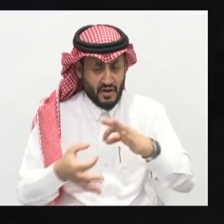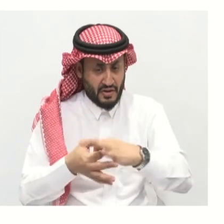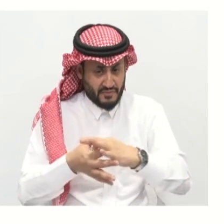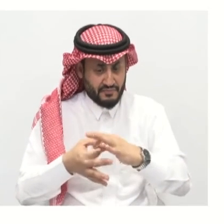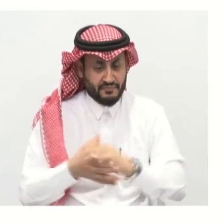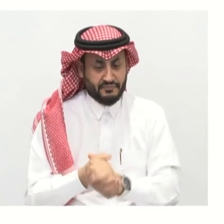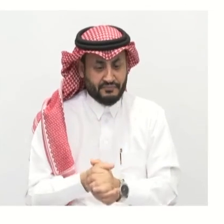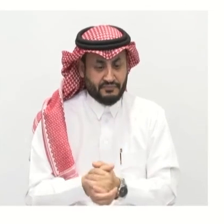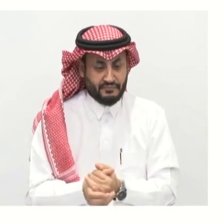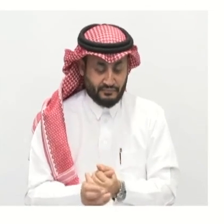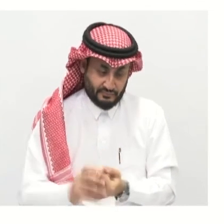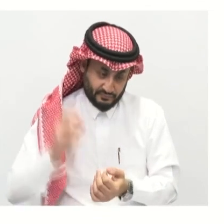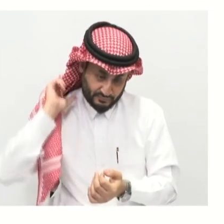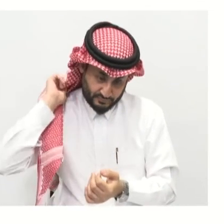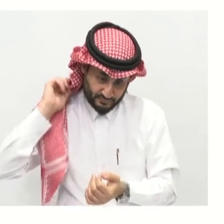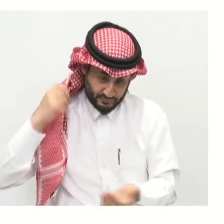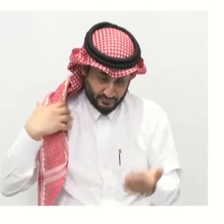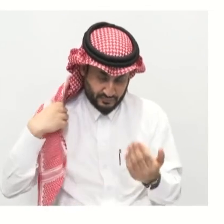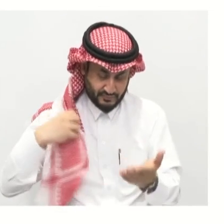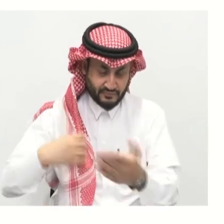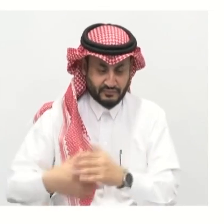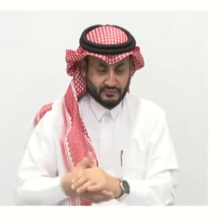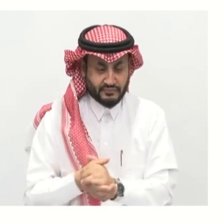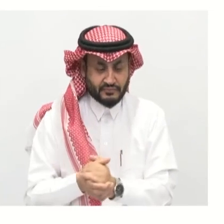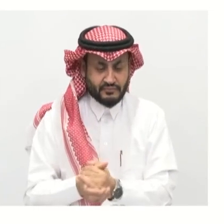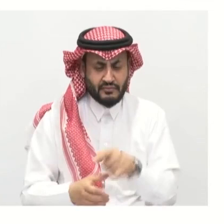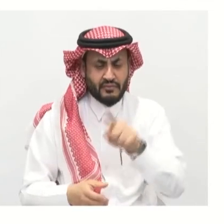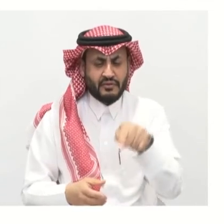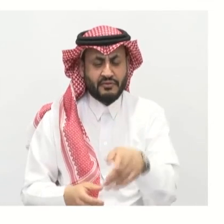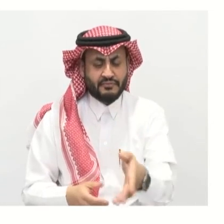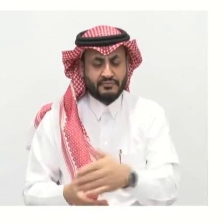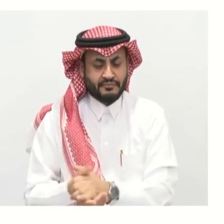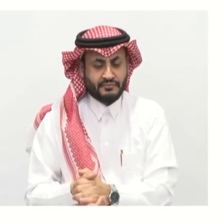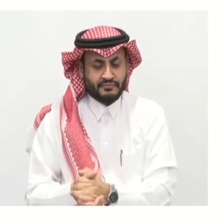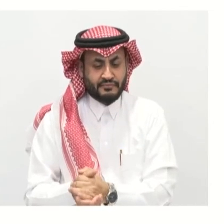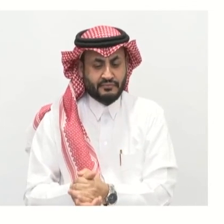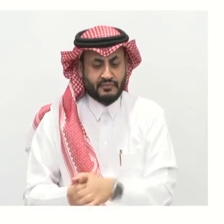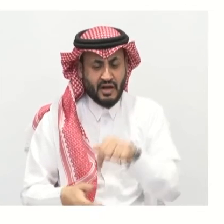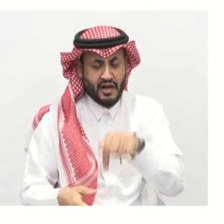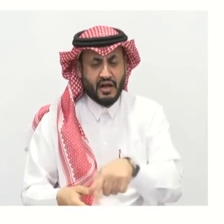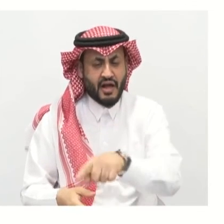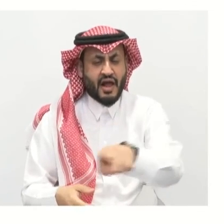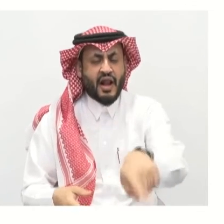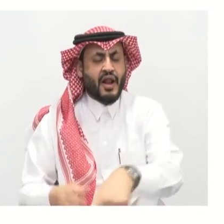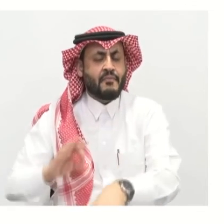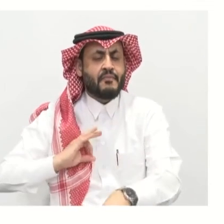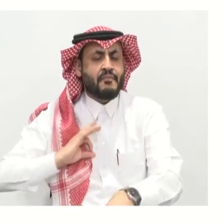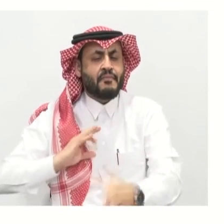other. Now, before we end today's lesson, I want to ask you, what is the feeling that you like the most?